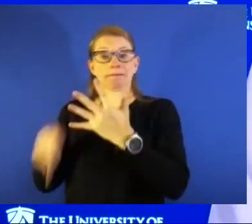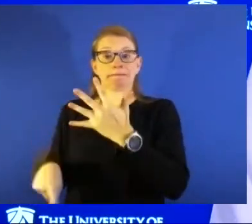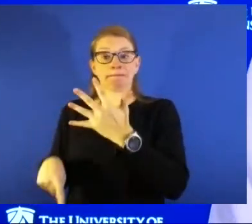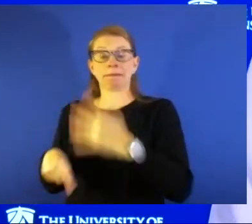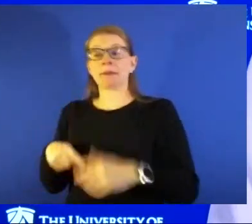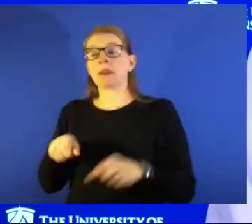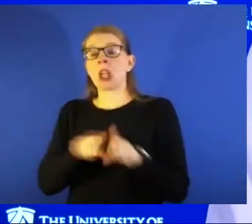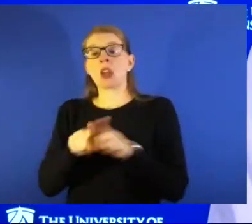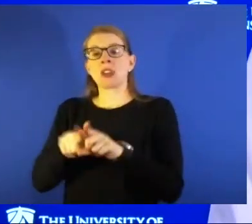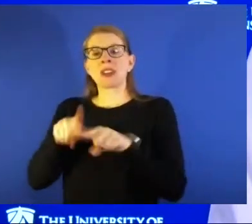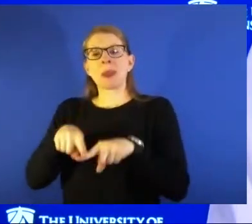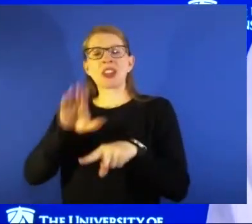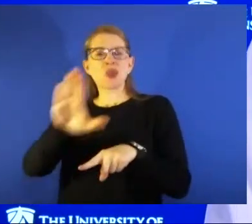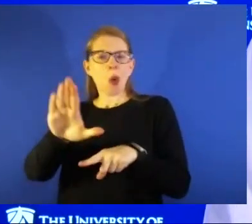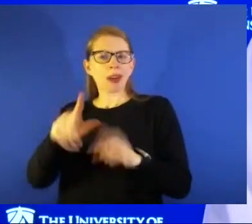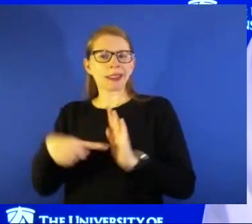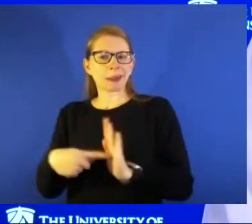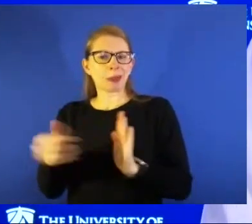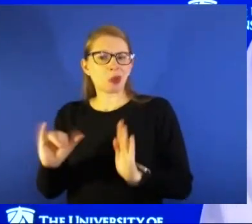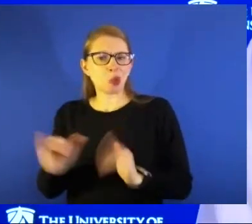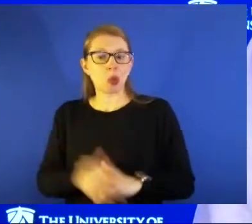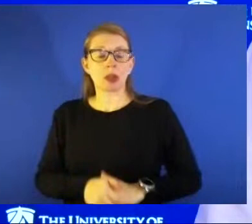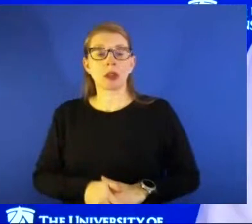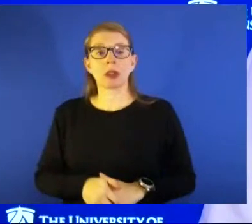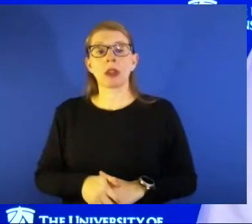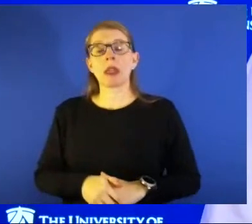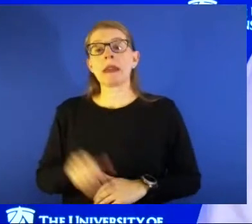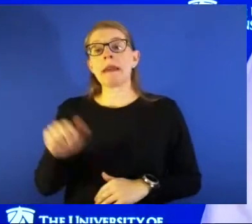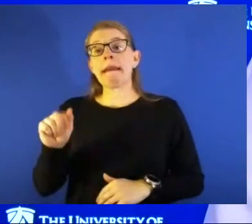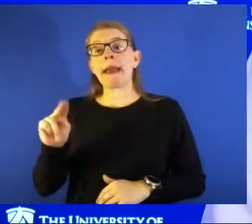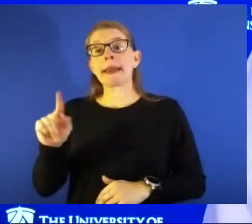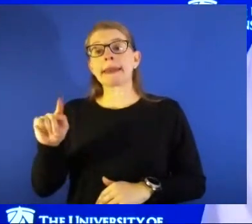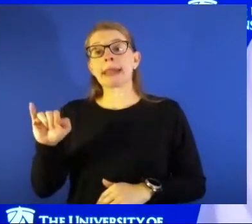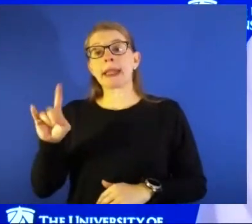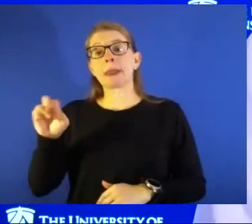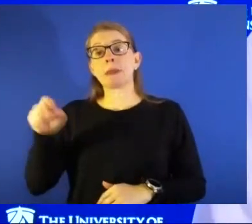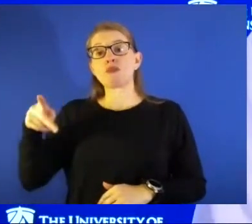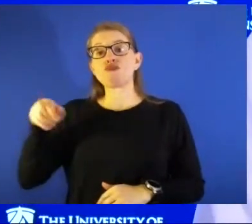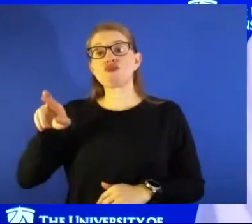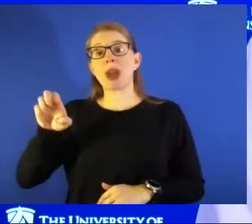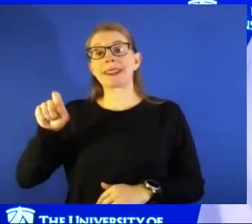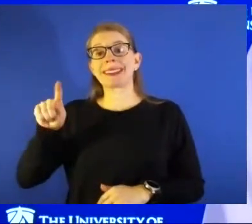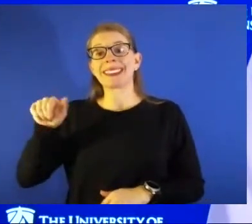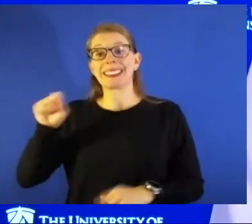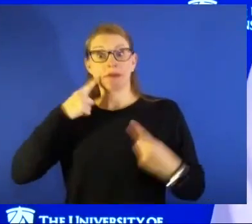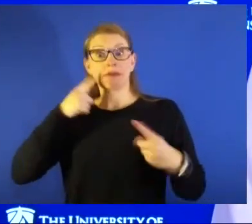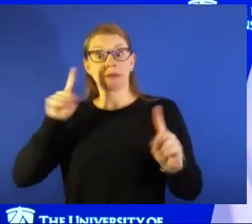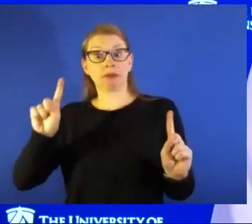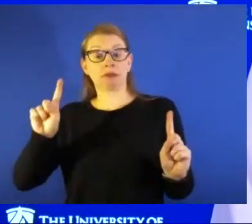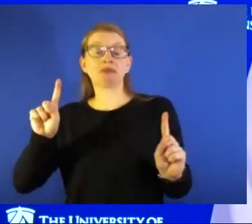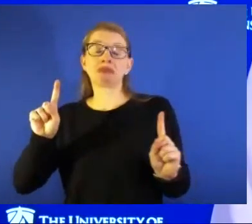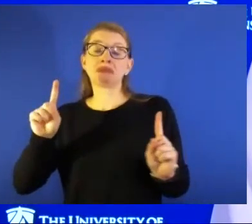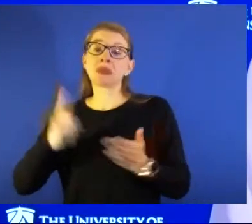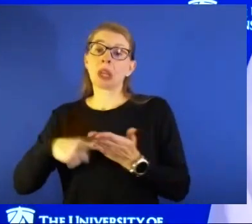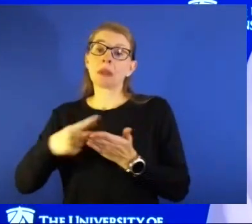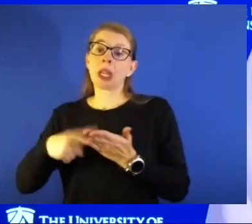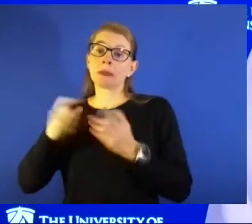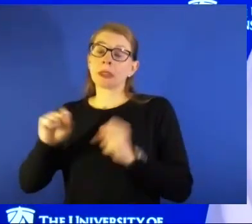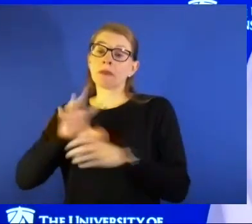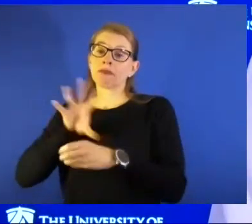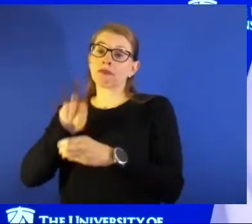your symptoms are. Could antidepressants work? I think that could sometimes be a component of some of